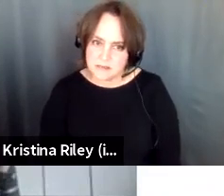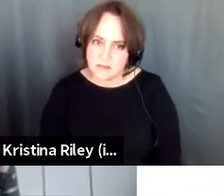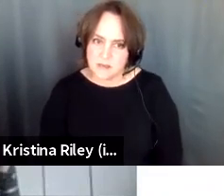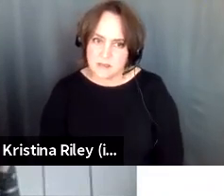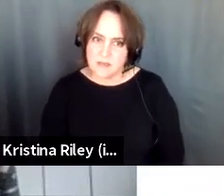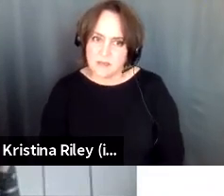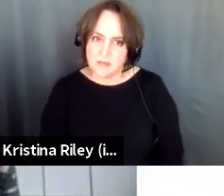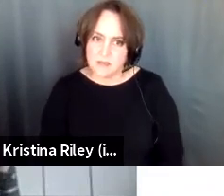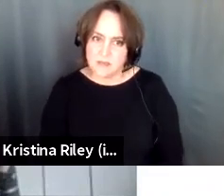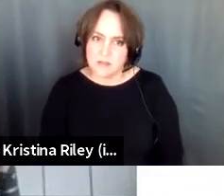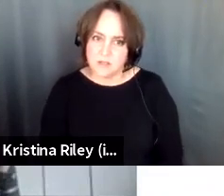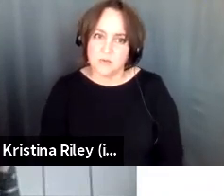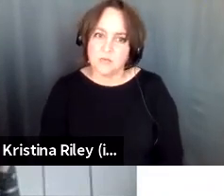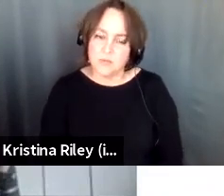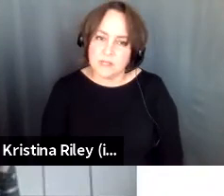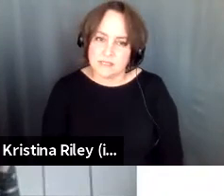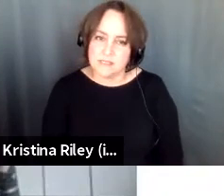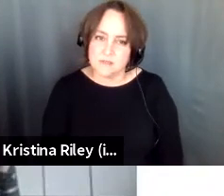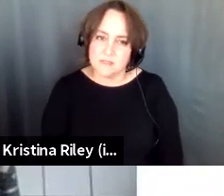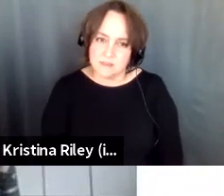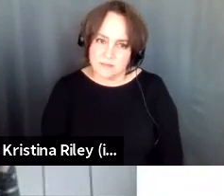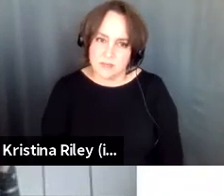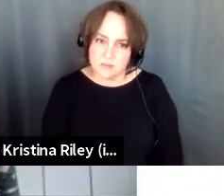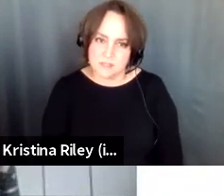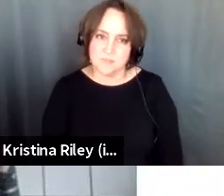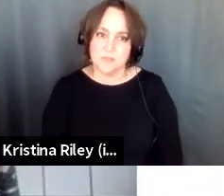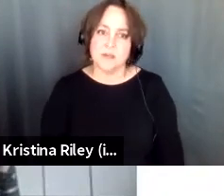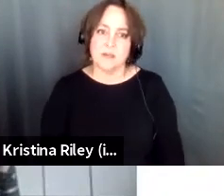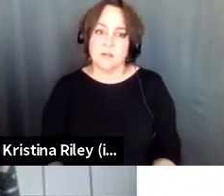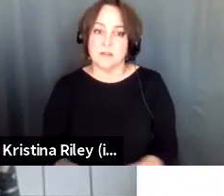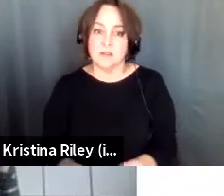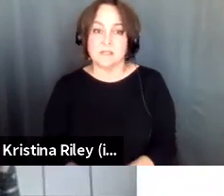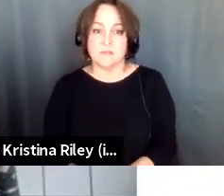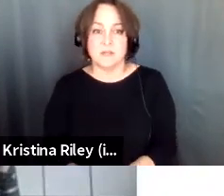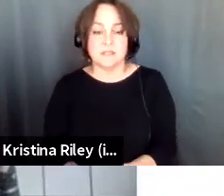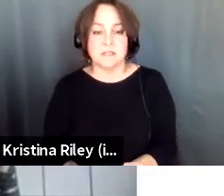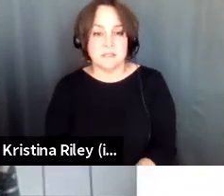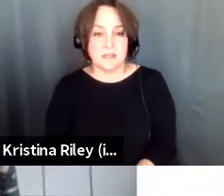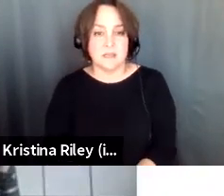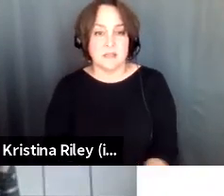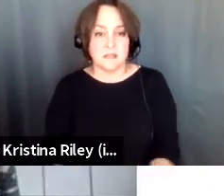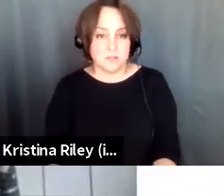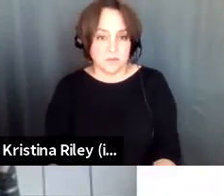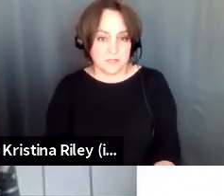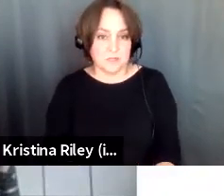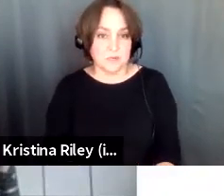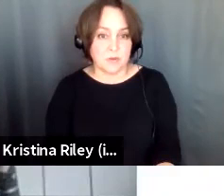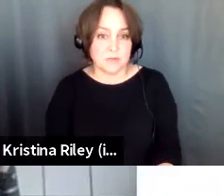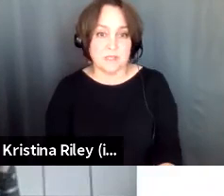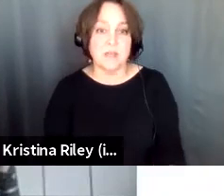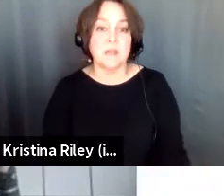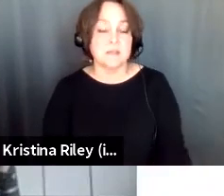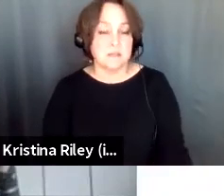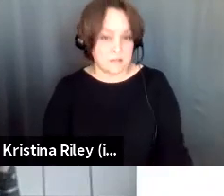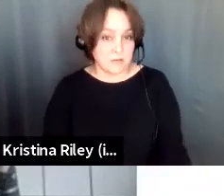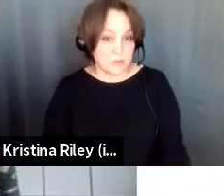this. You wouldn't realize that it was a deaf campus and it's because the design and the buildings were